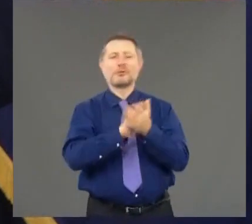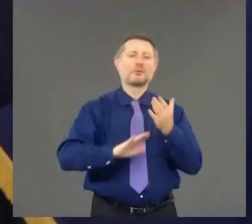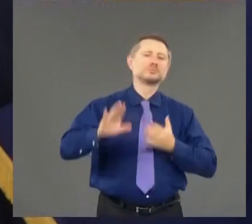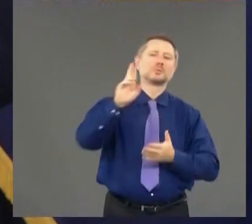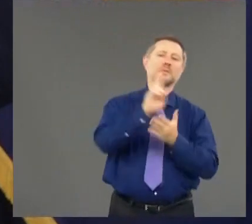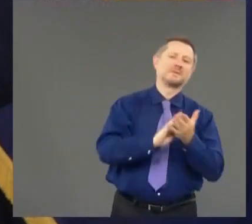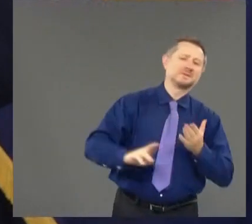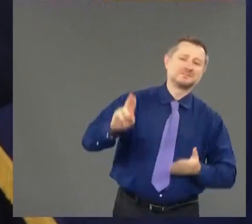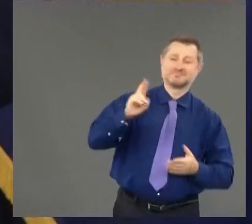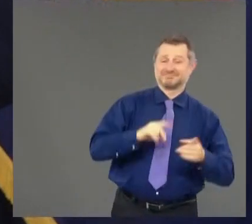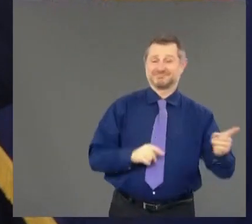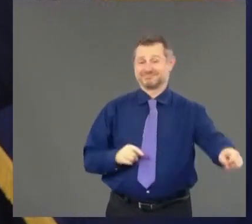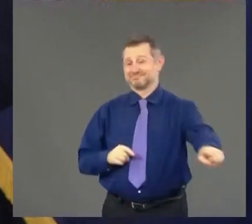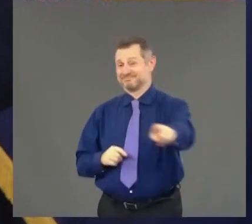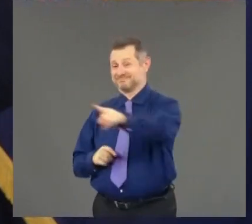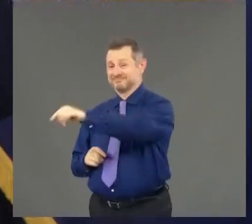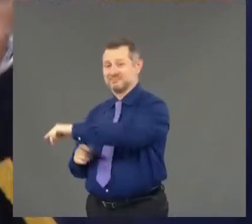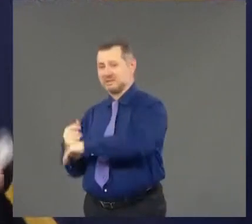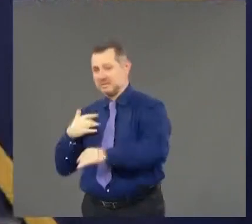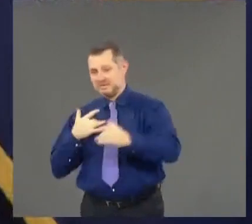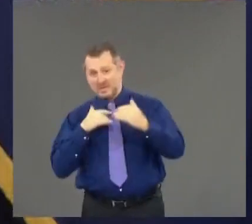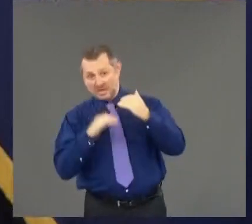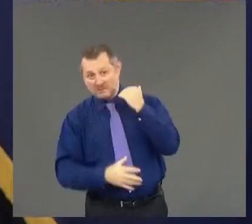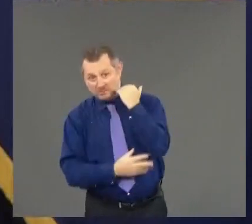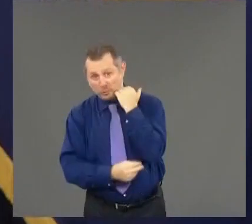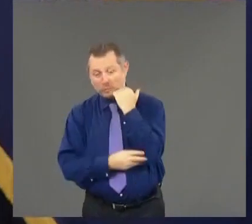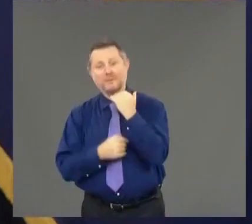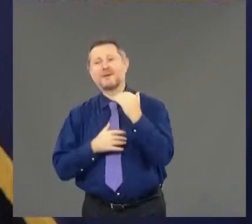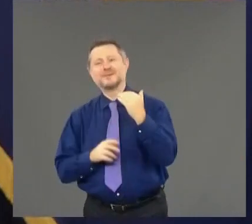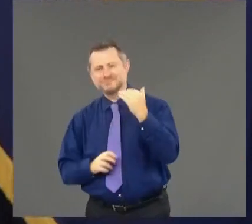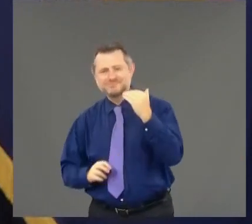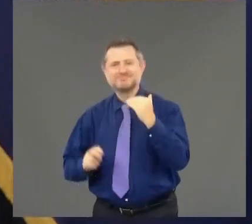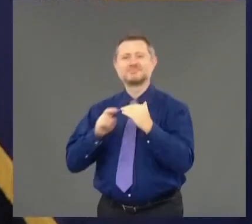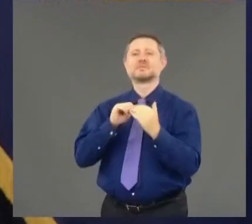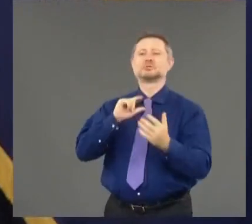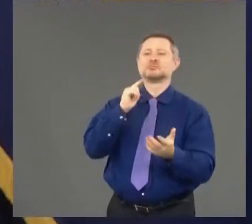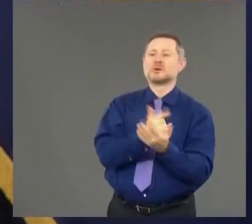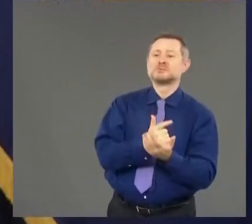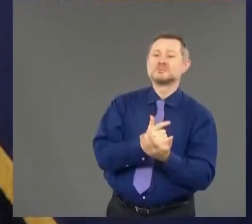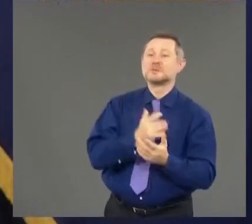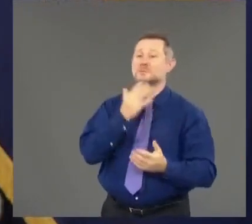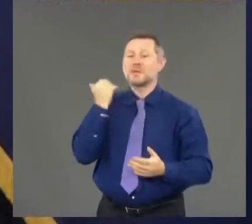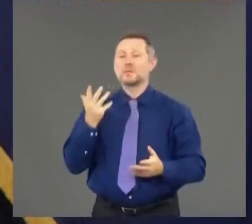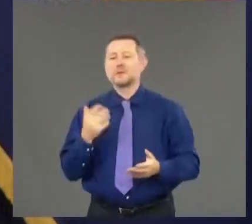that's the great equalizer. You know what was better? When I passed free college tuition.